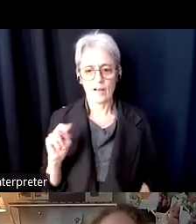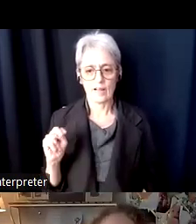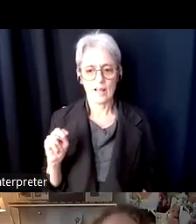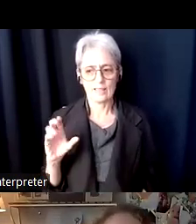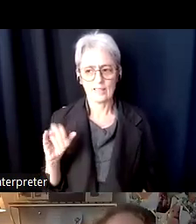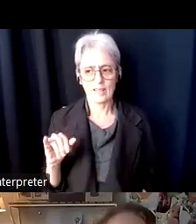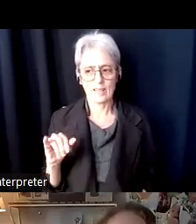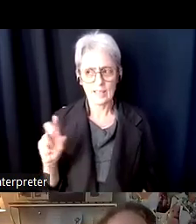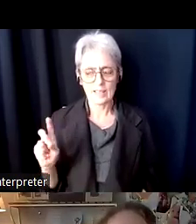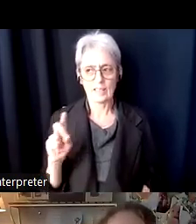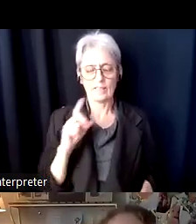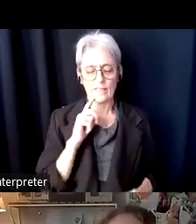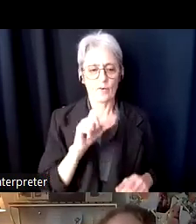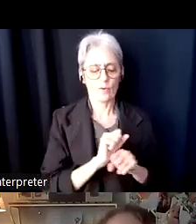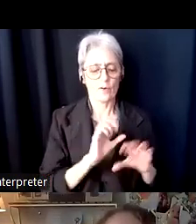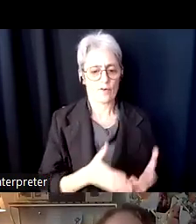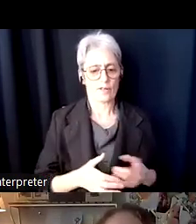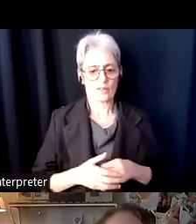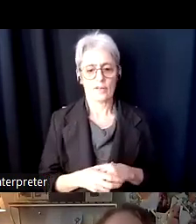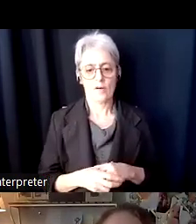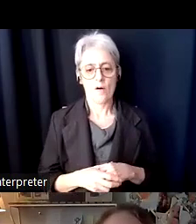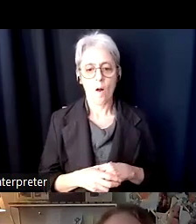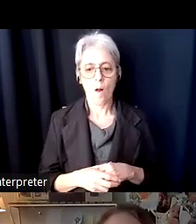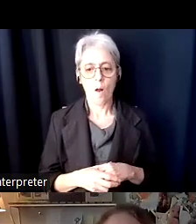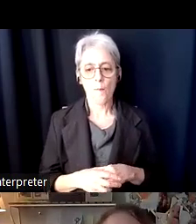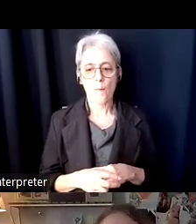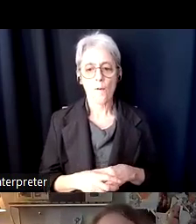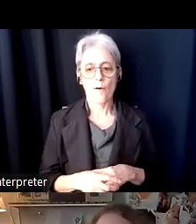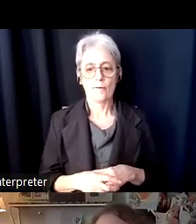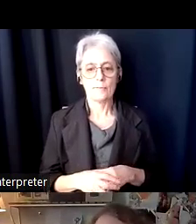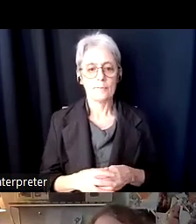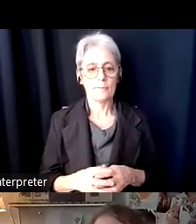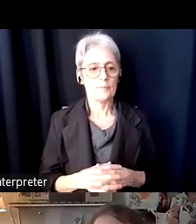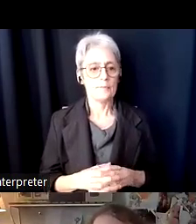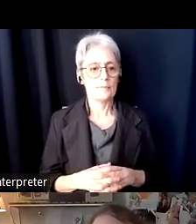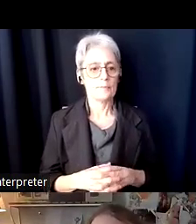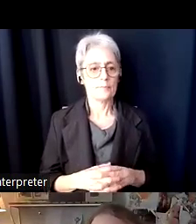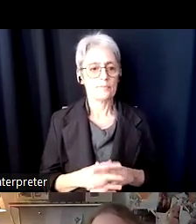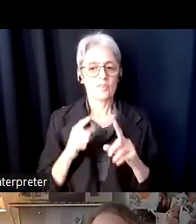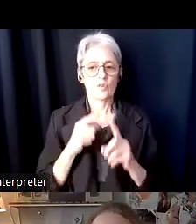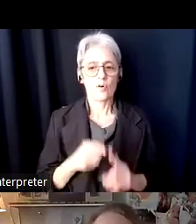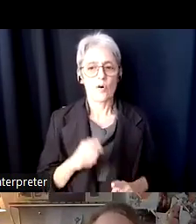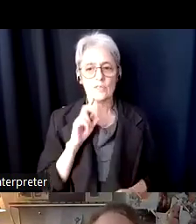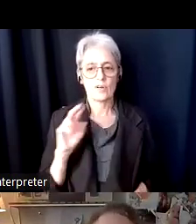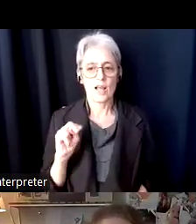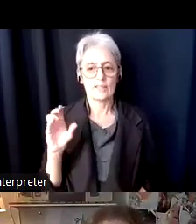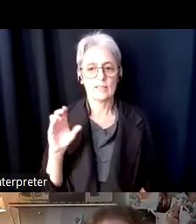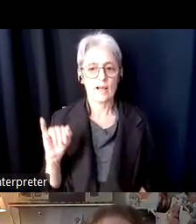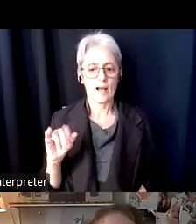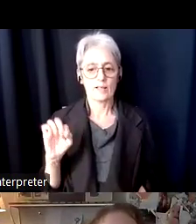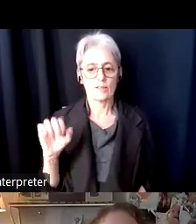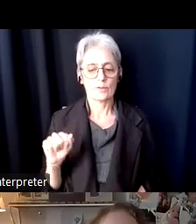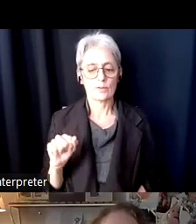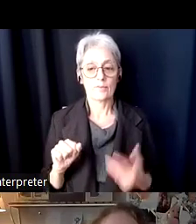Workforce. On the next slide, we have the goals of our NCI tools, and really there's 3